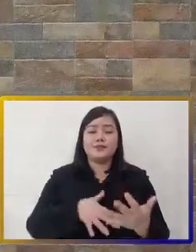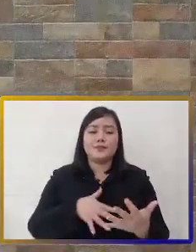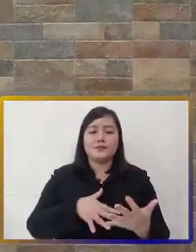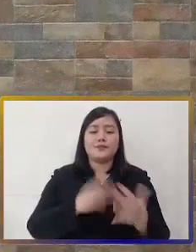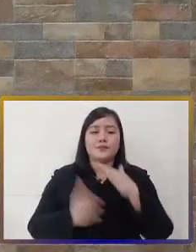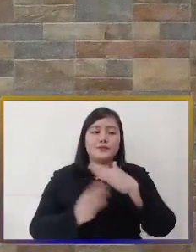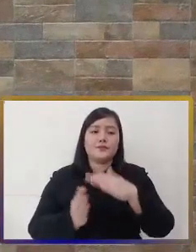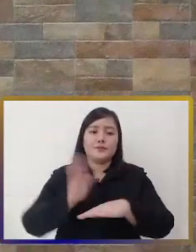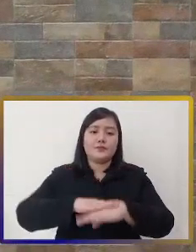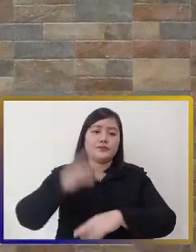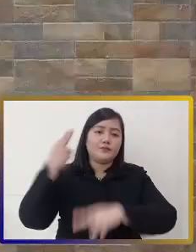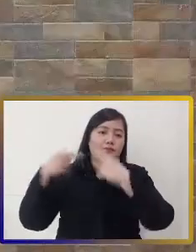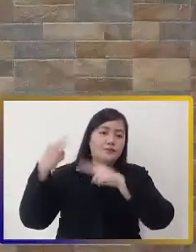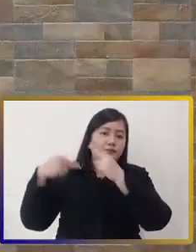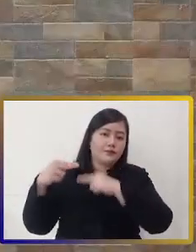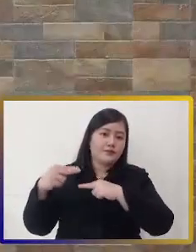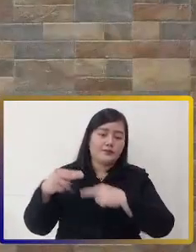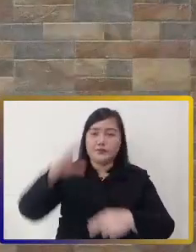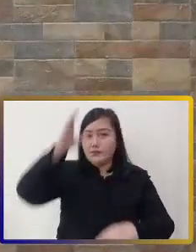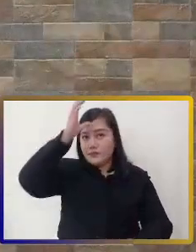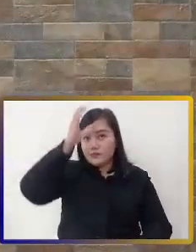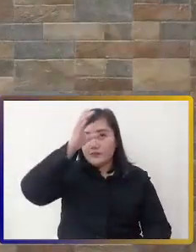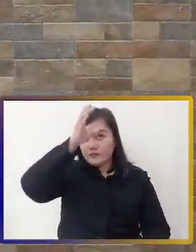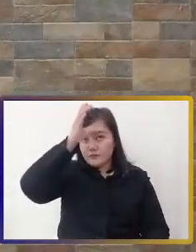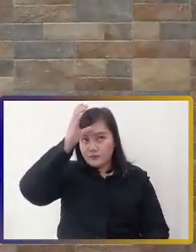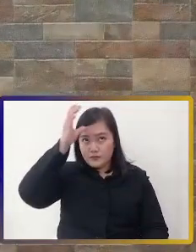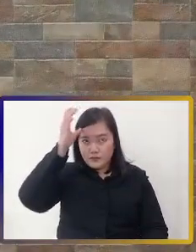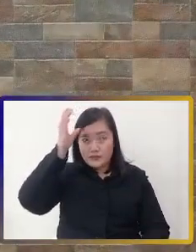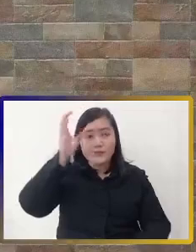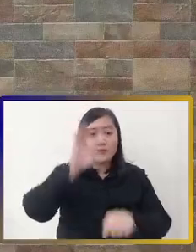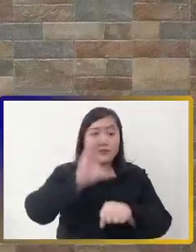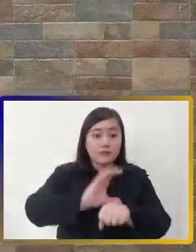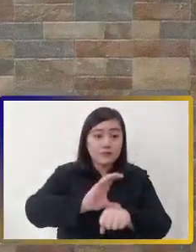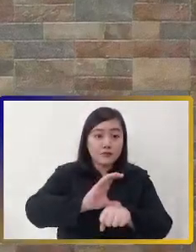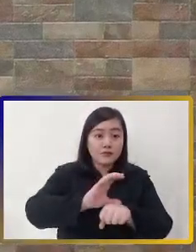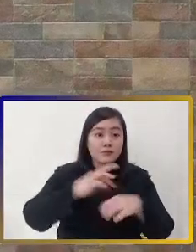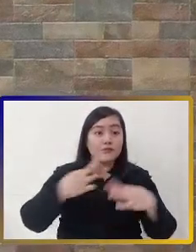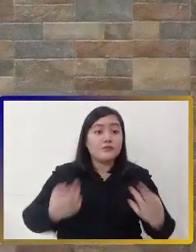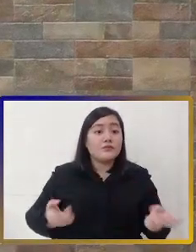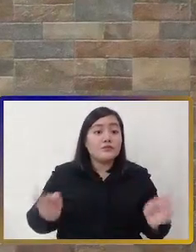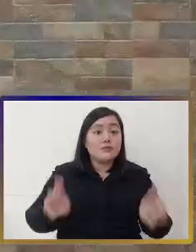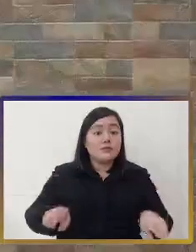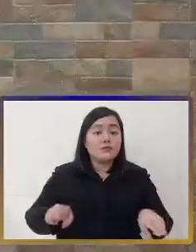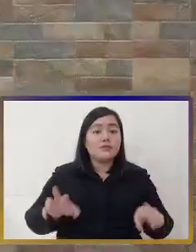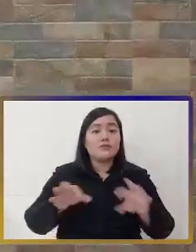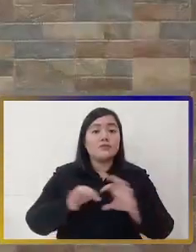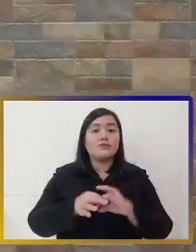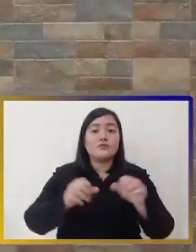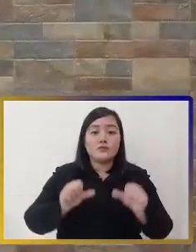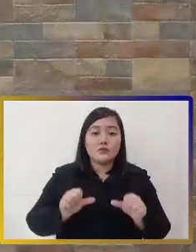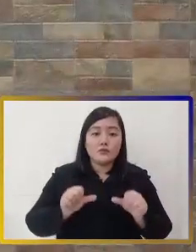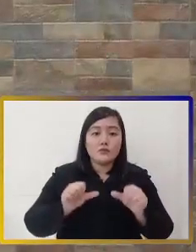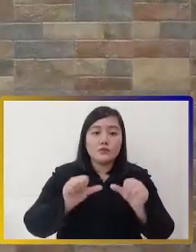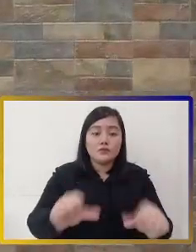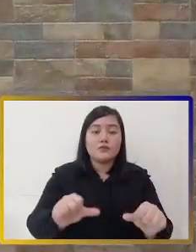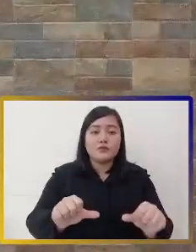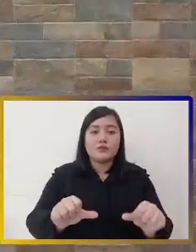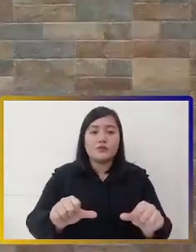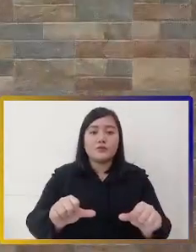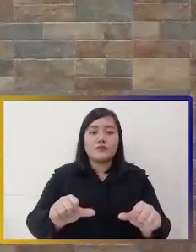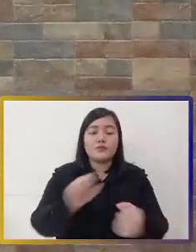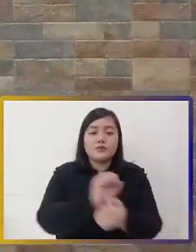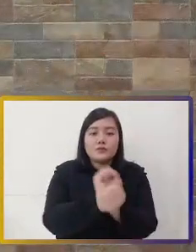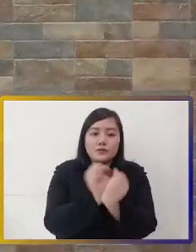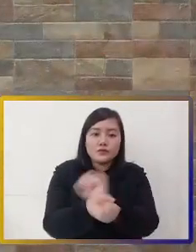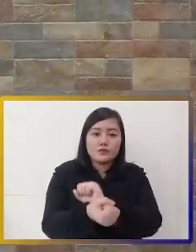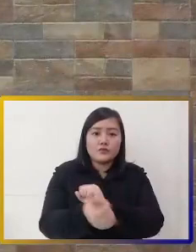kapatid, the Catholic Church is the result of gradual perversion and